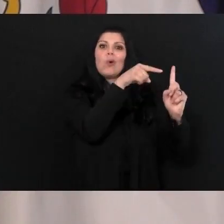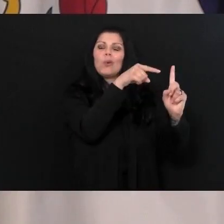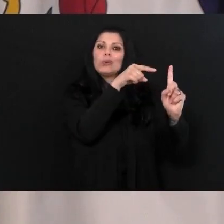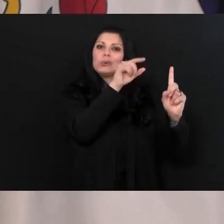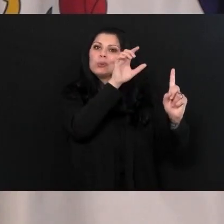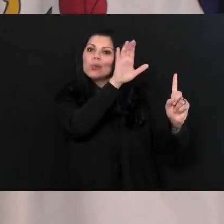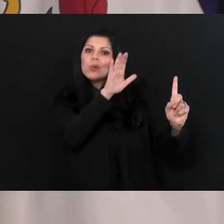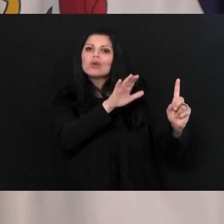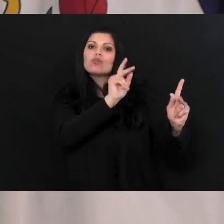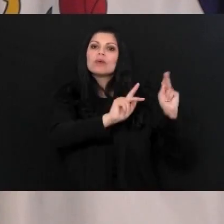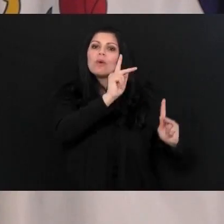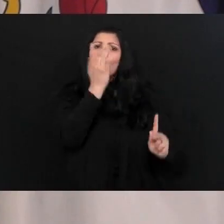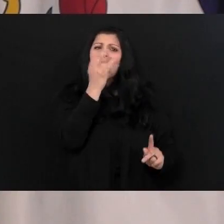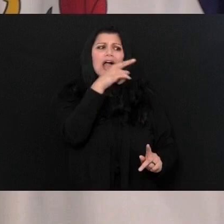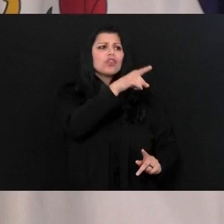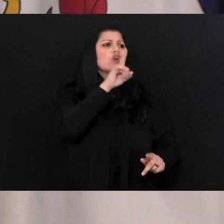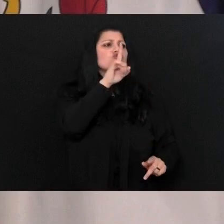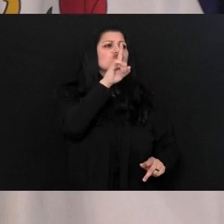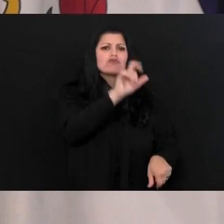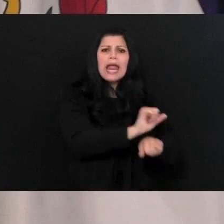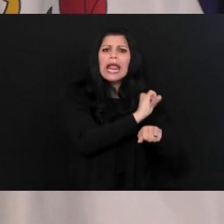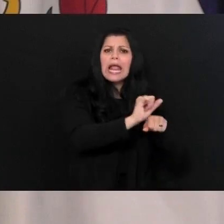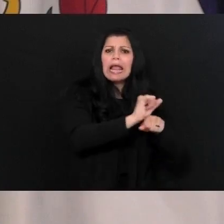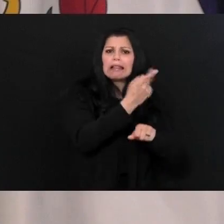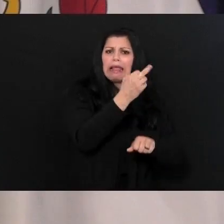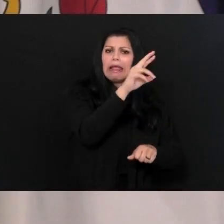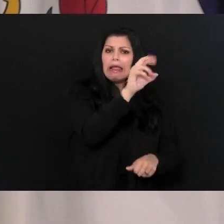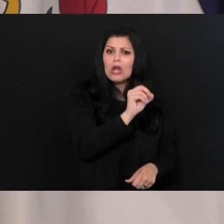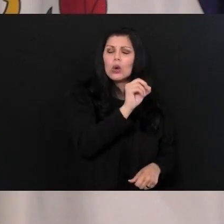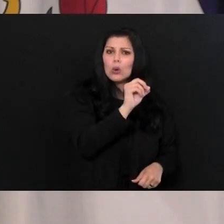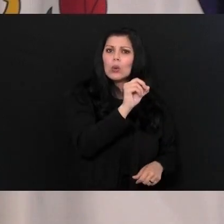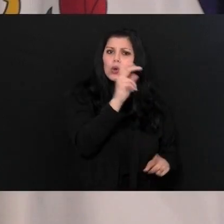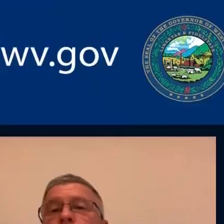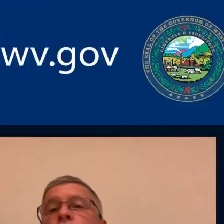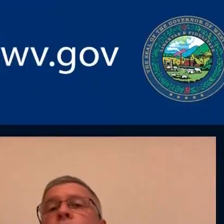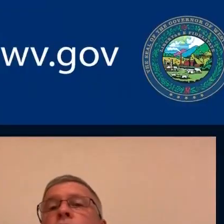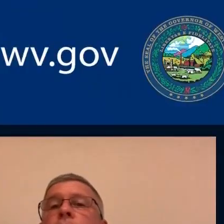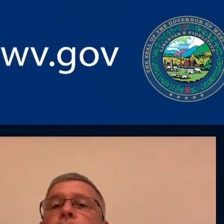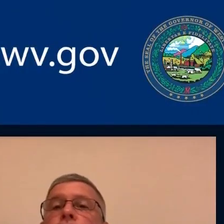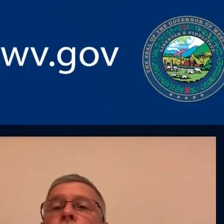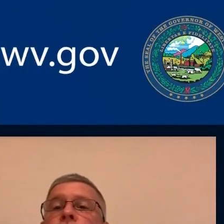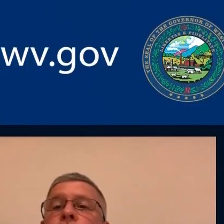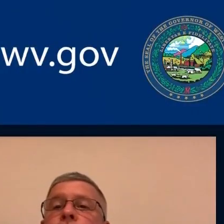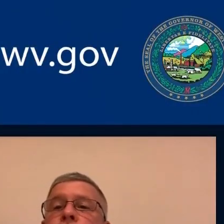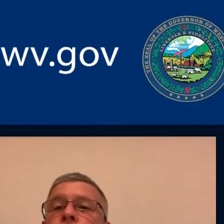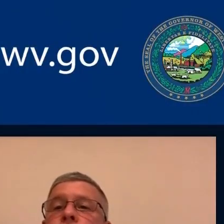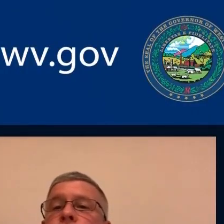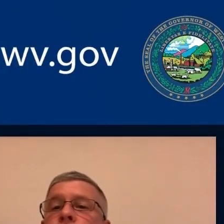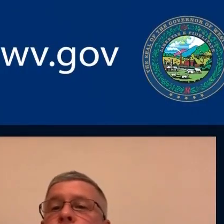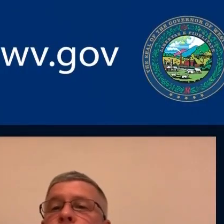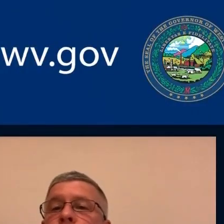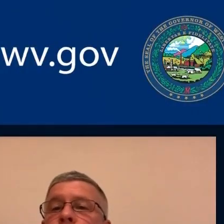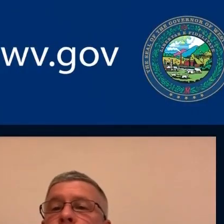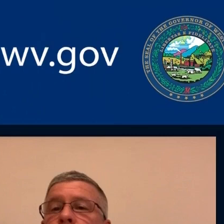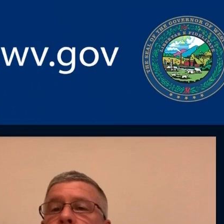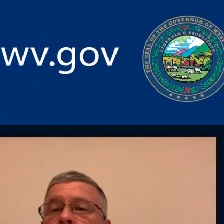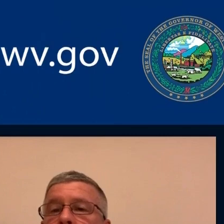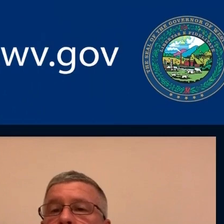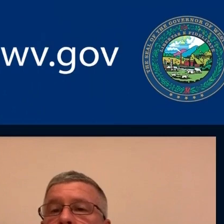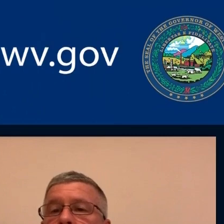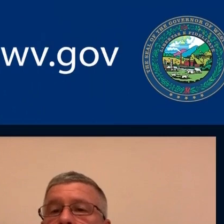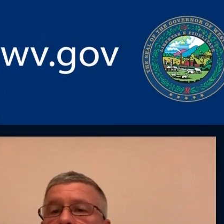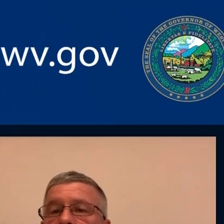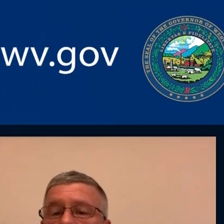because they truly are heroes and they're our first line defense. All right, thank you, Kenny. Next to David Beard with the Dominion